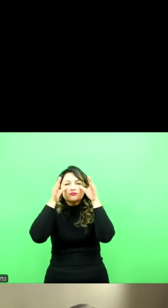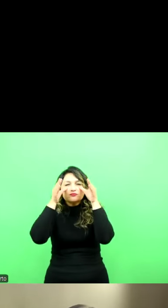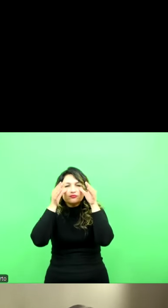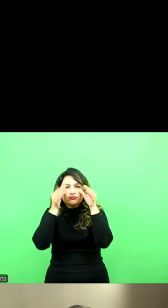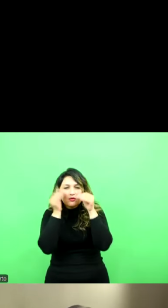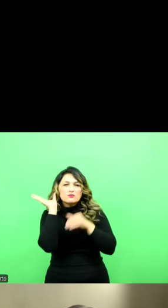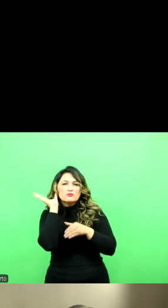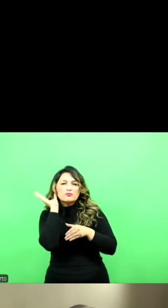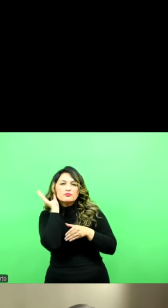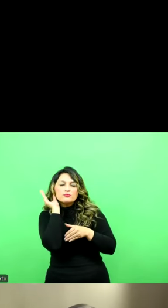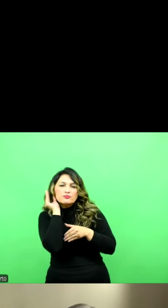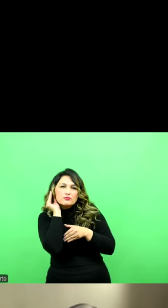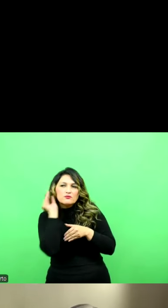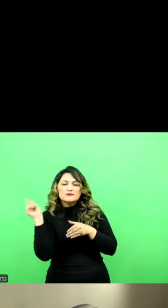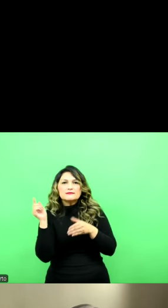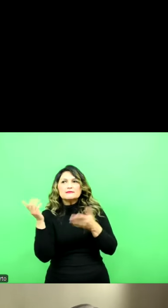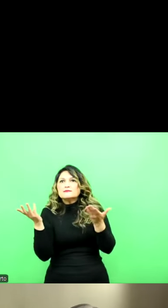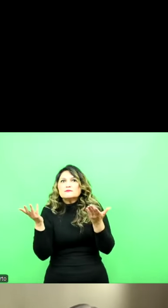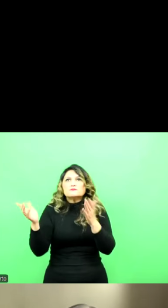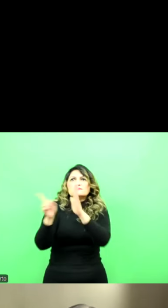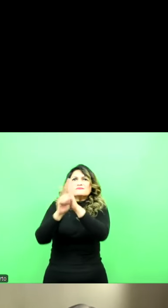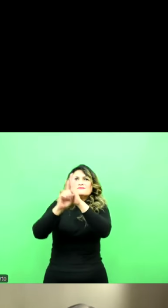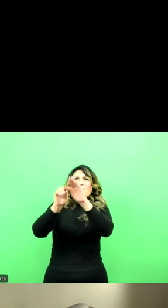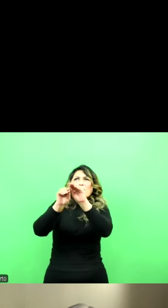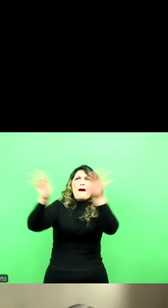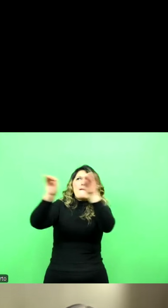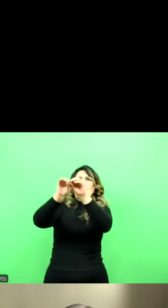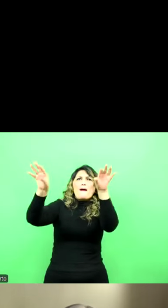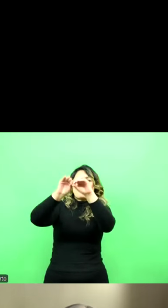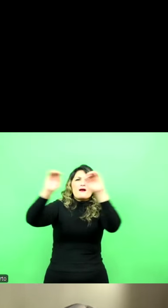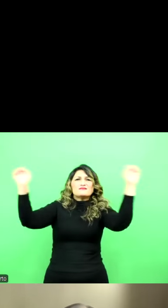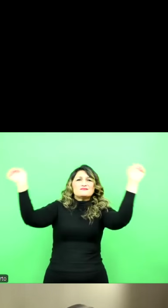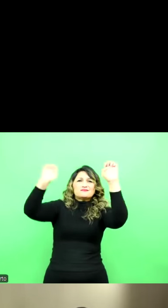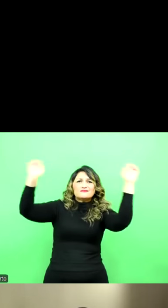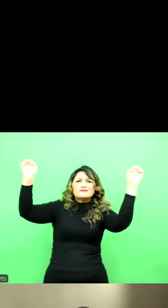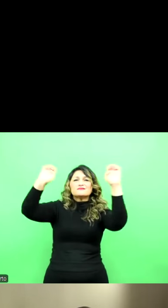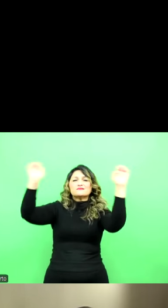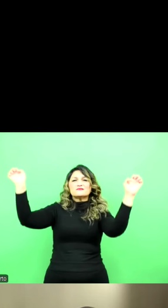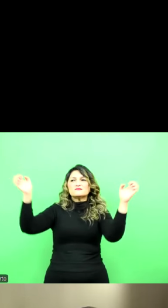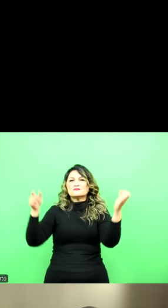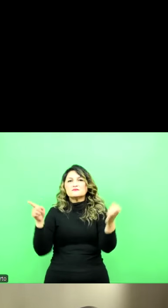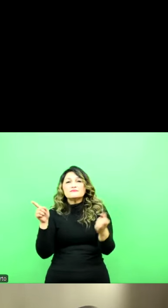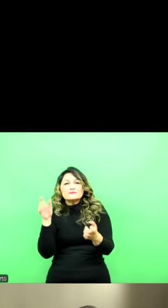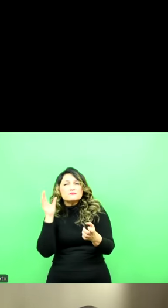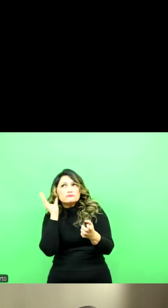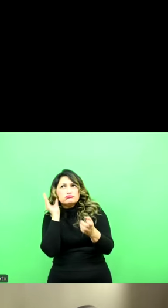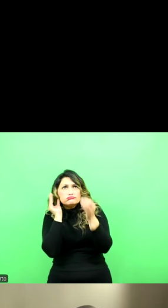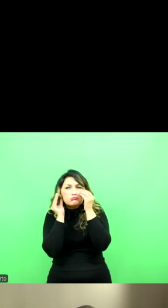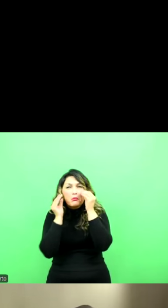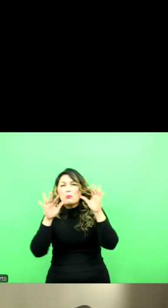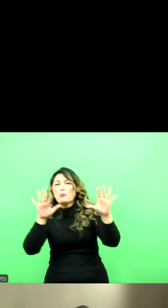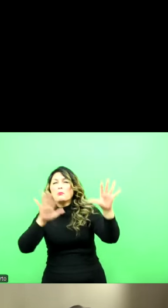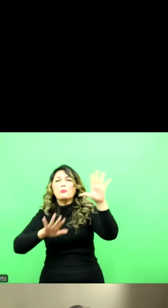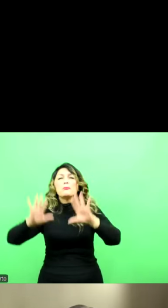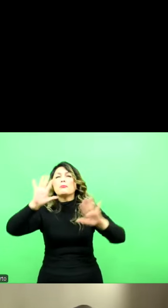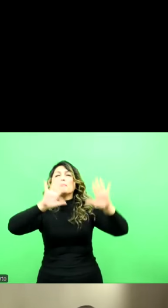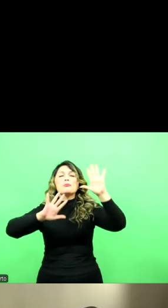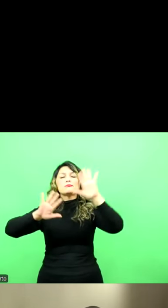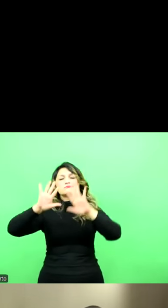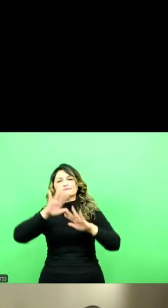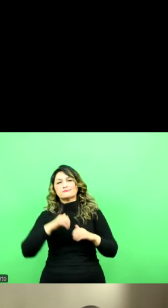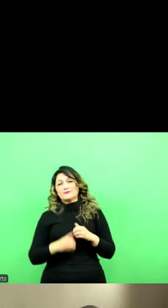And then also we have this reduced thermoregulatory capacity by both the